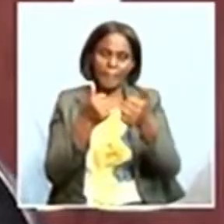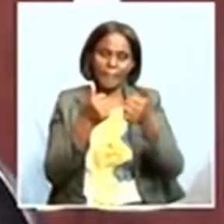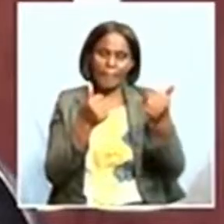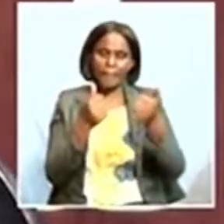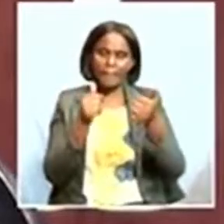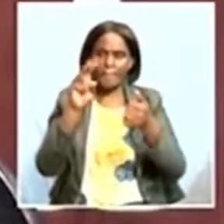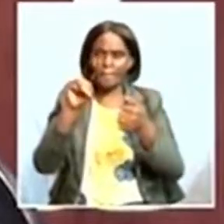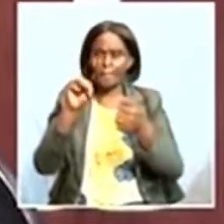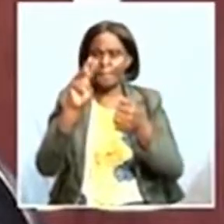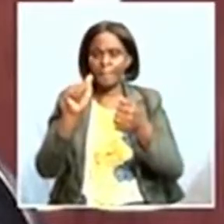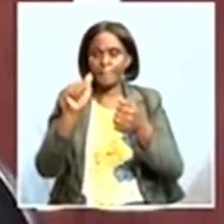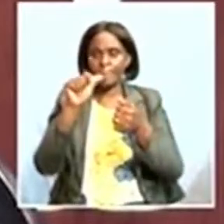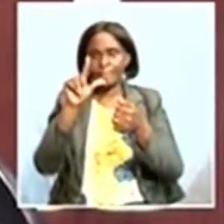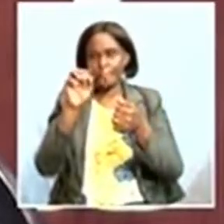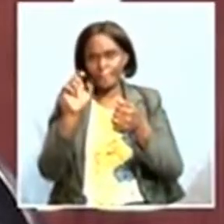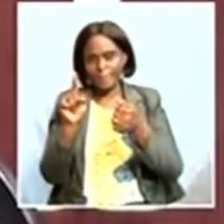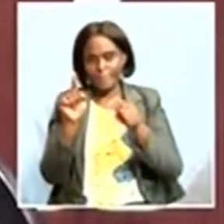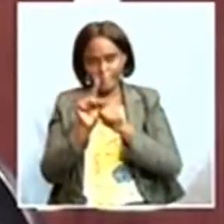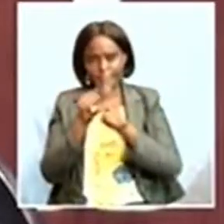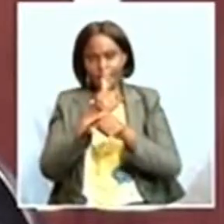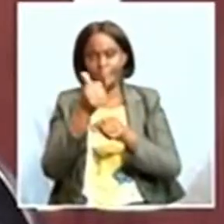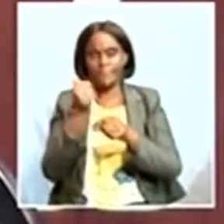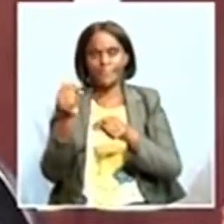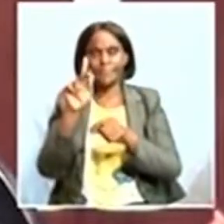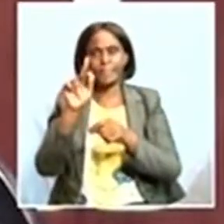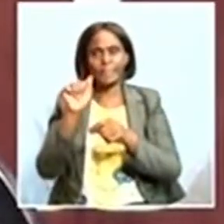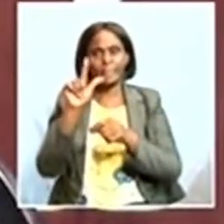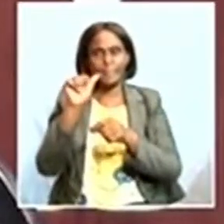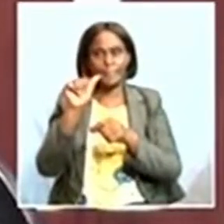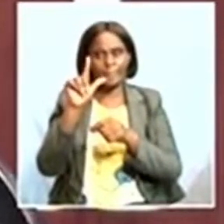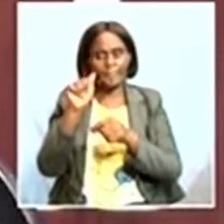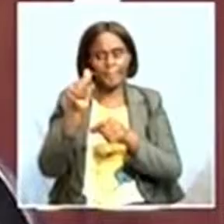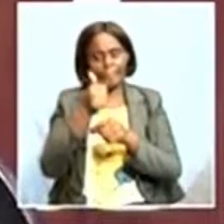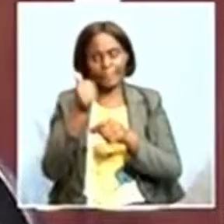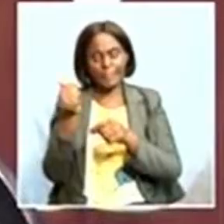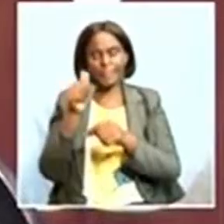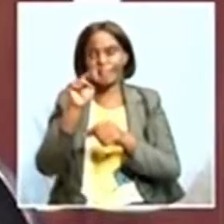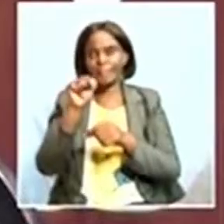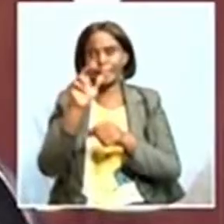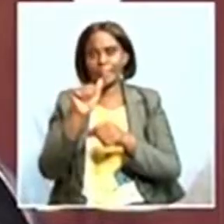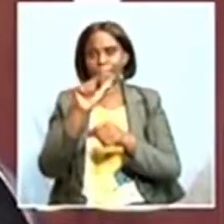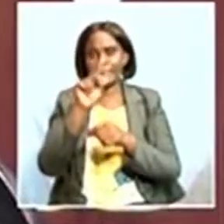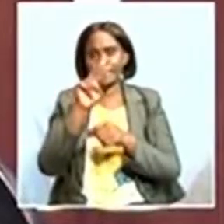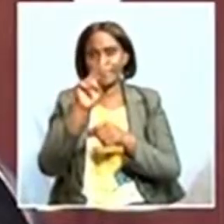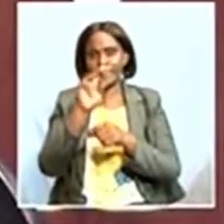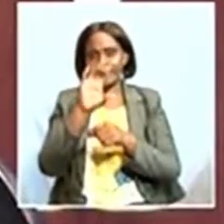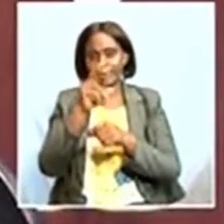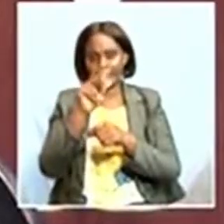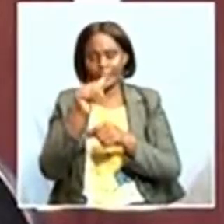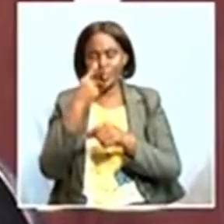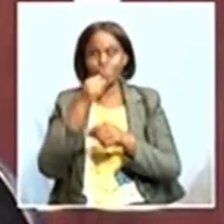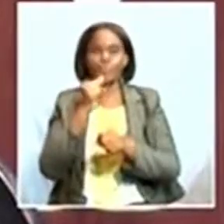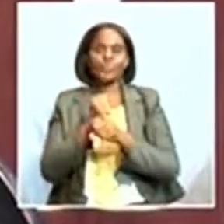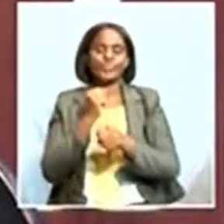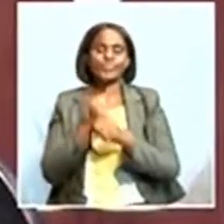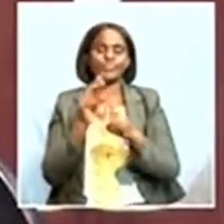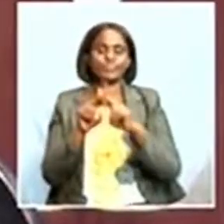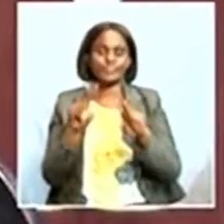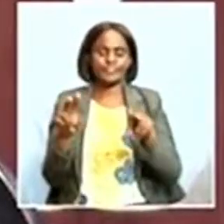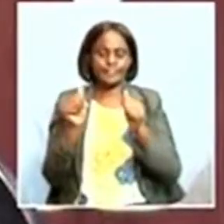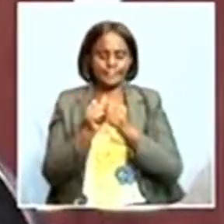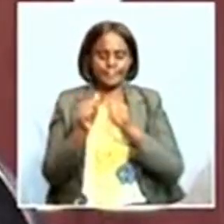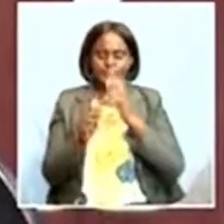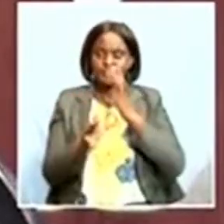Engwase Bandamwale, Mr. Jack Kalala, and Mrs. Nalucha Benandet Ziva to serve as chairperson,